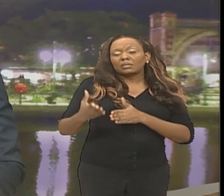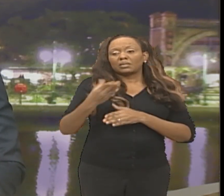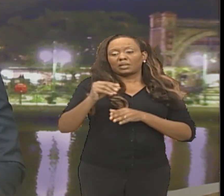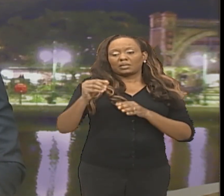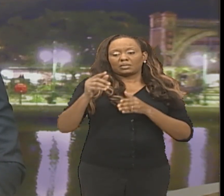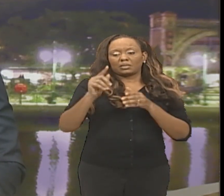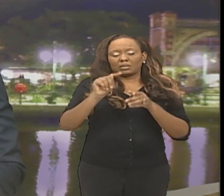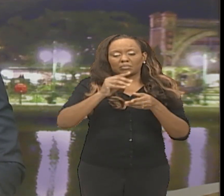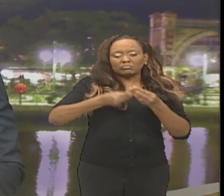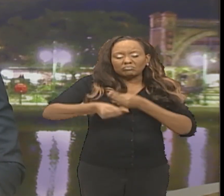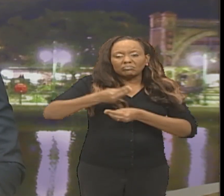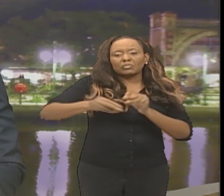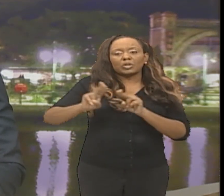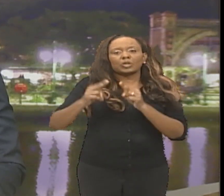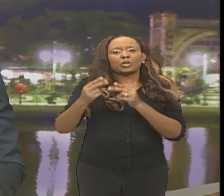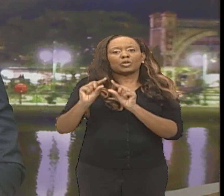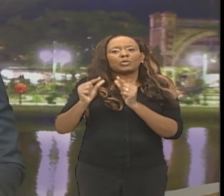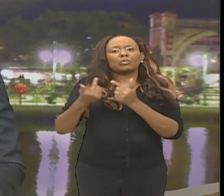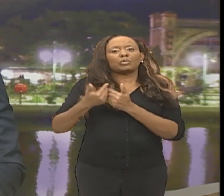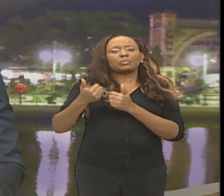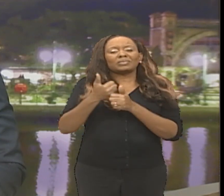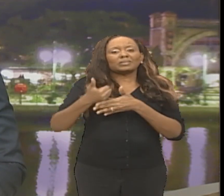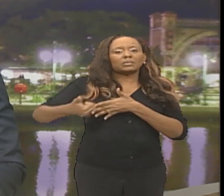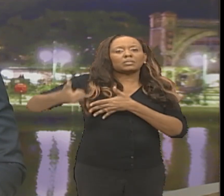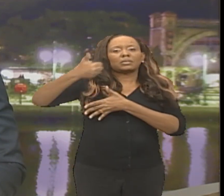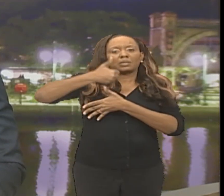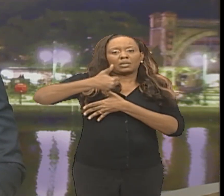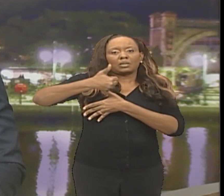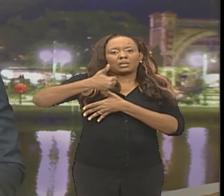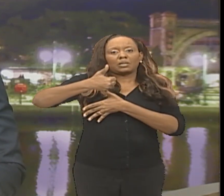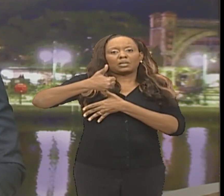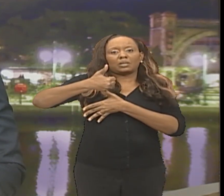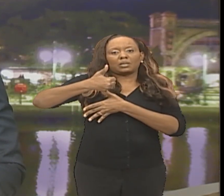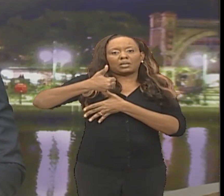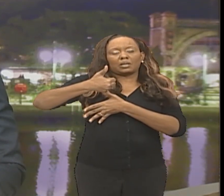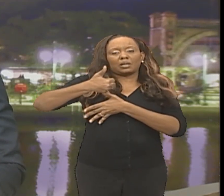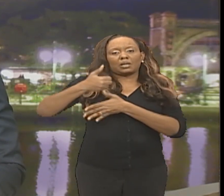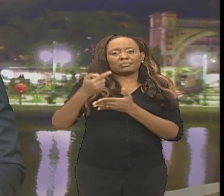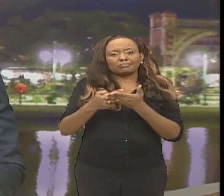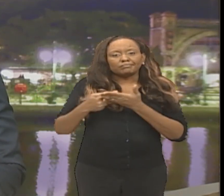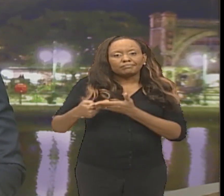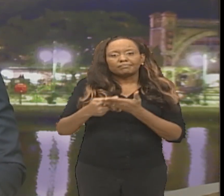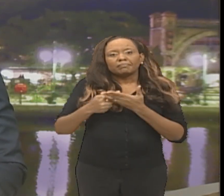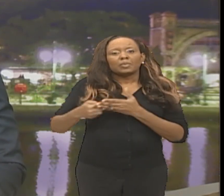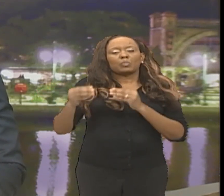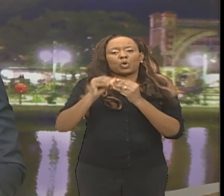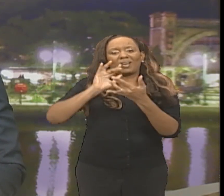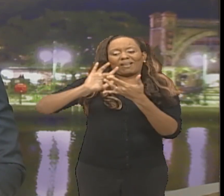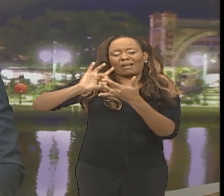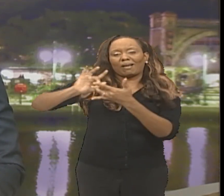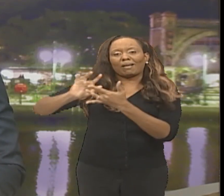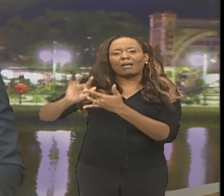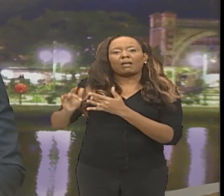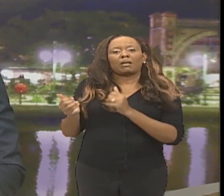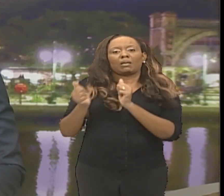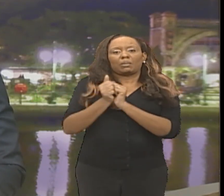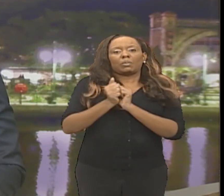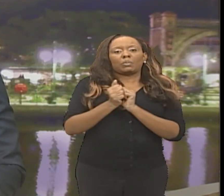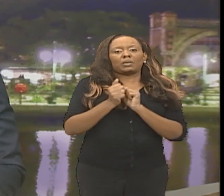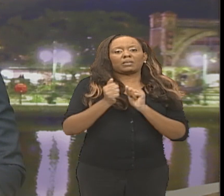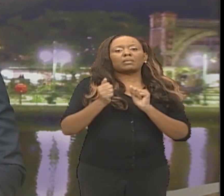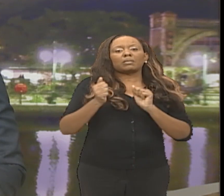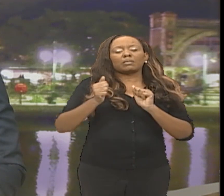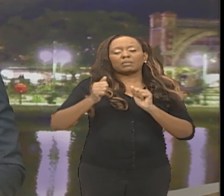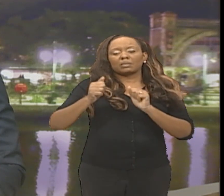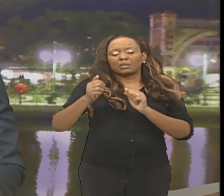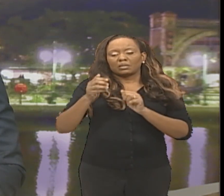monitoring developments with government's retrenchment exercise. Newly elected President Edwin O'Neill says the levels of consultation and